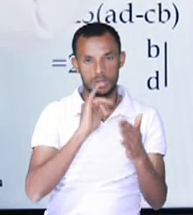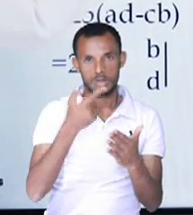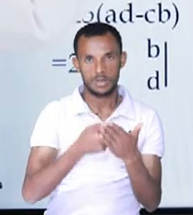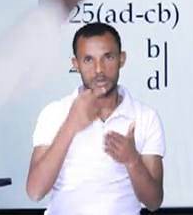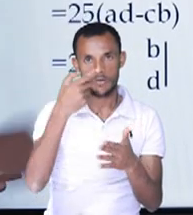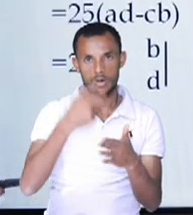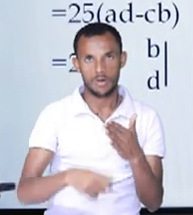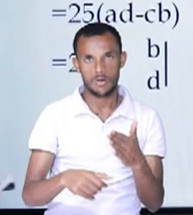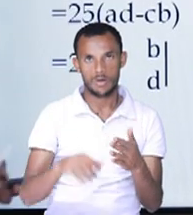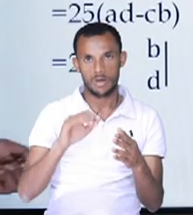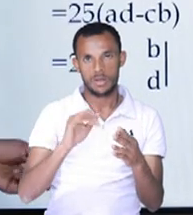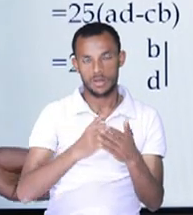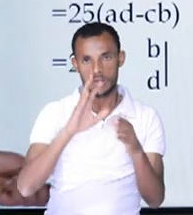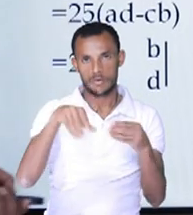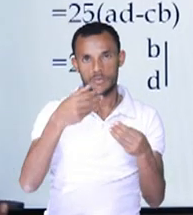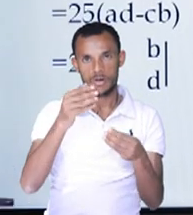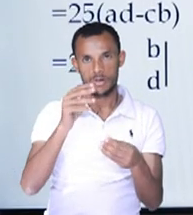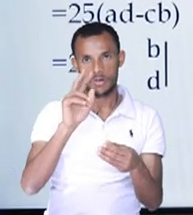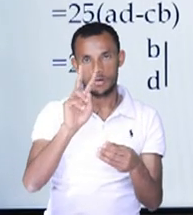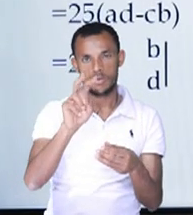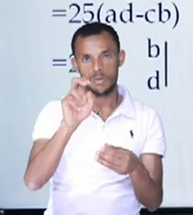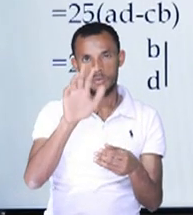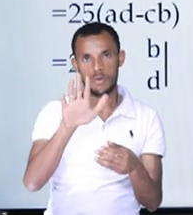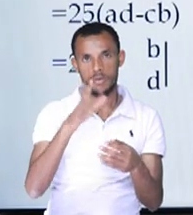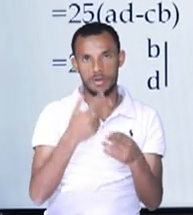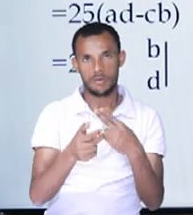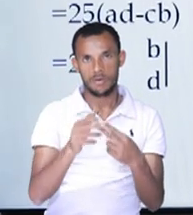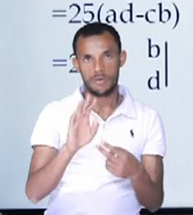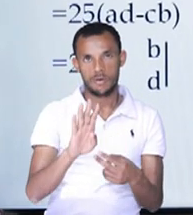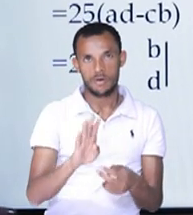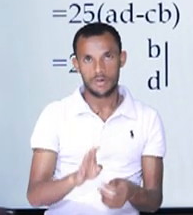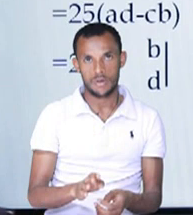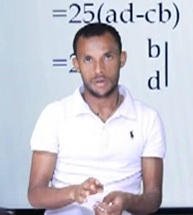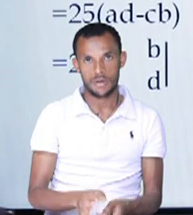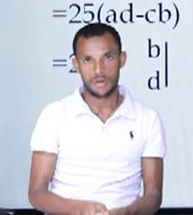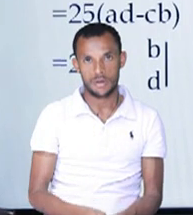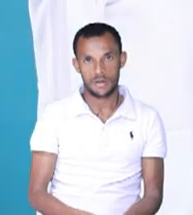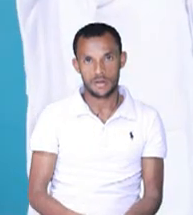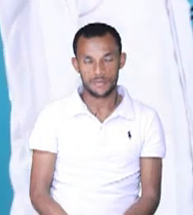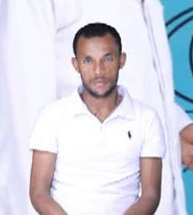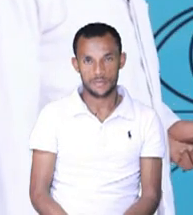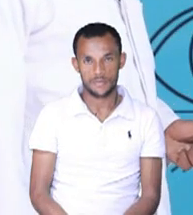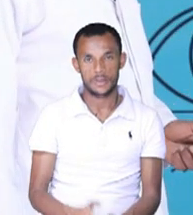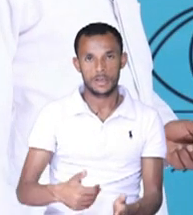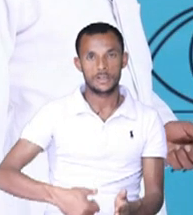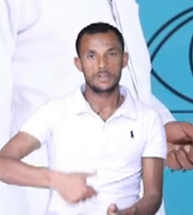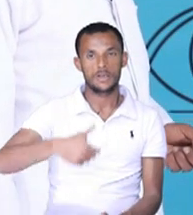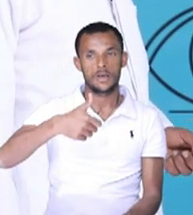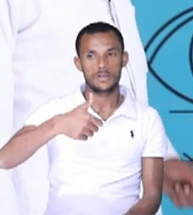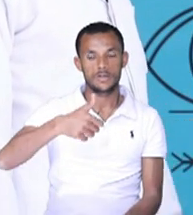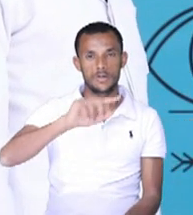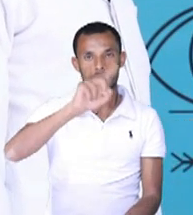value? It is already given to be 4. So 25 times 4 will have 100. The other